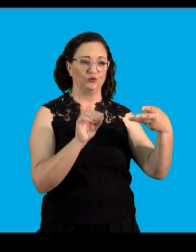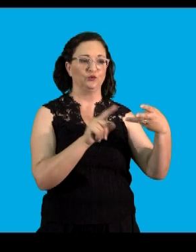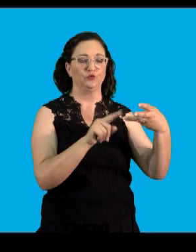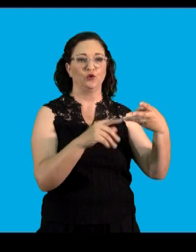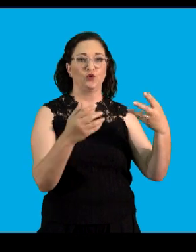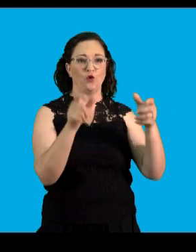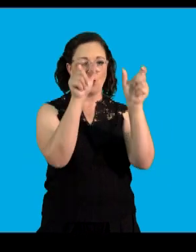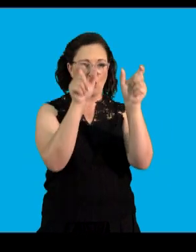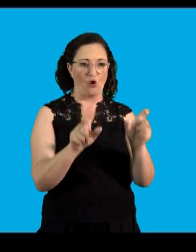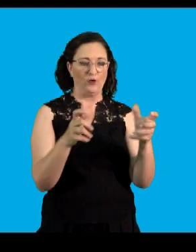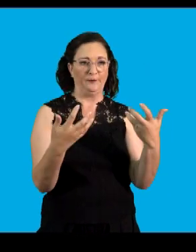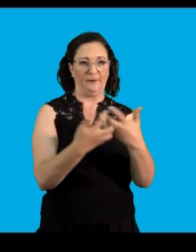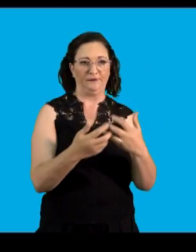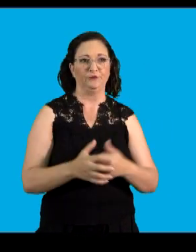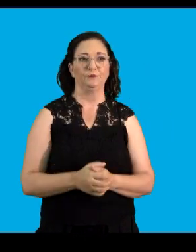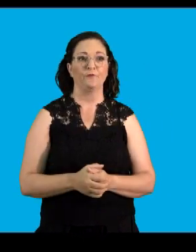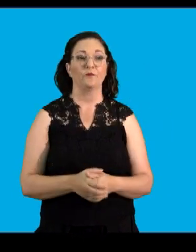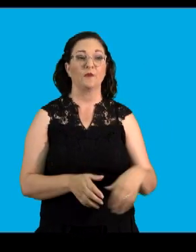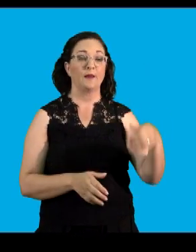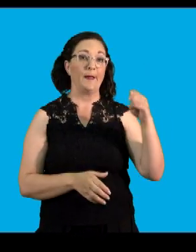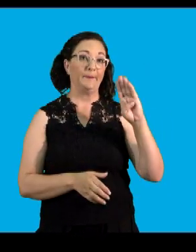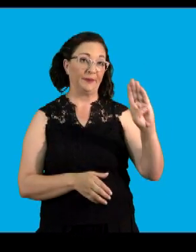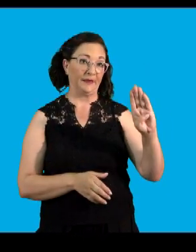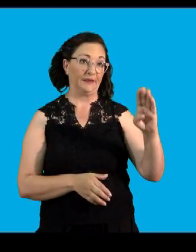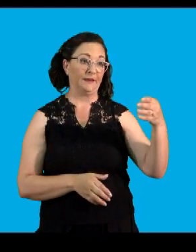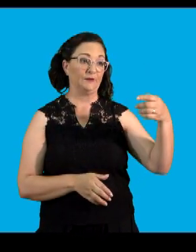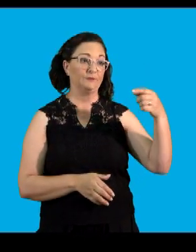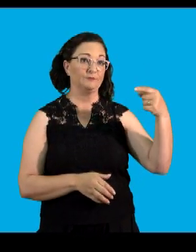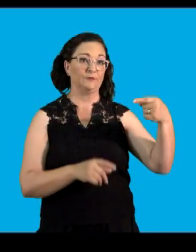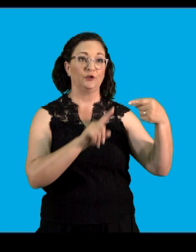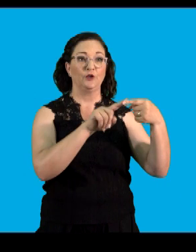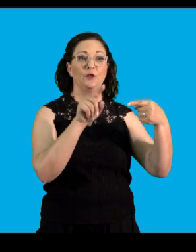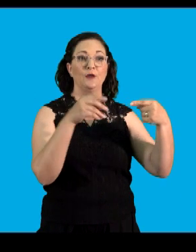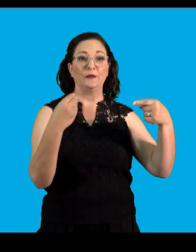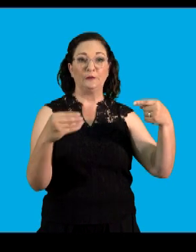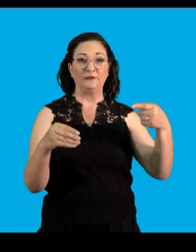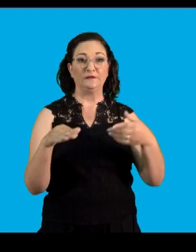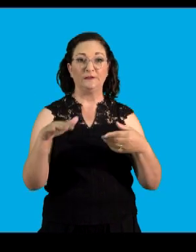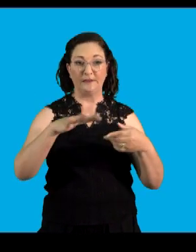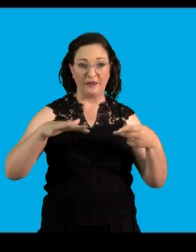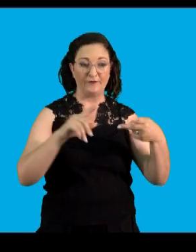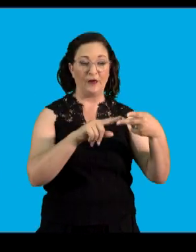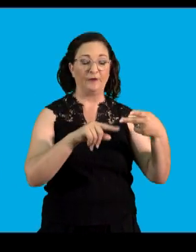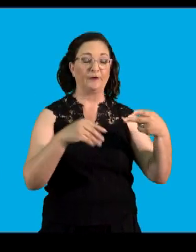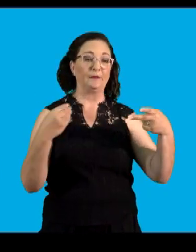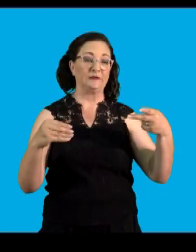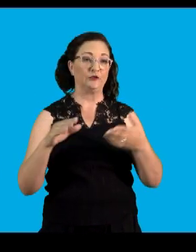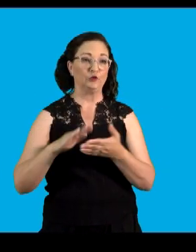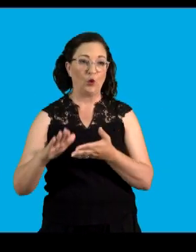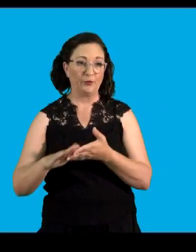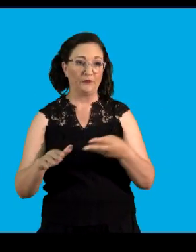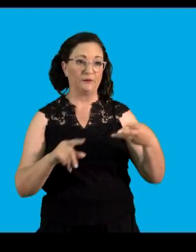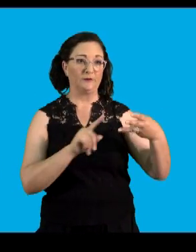explain that just now. And then section B, we did say that there's business environment, business operation, and miscellaneous. Don't forget